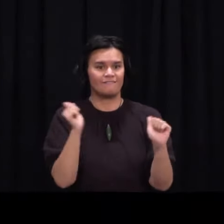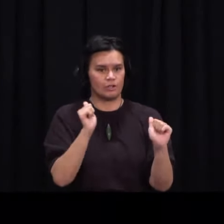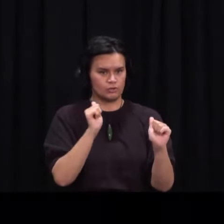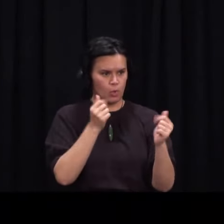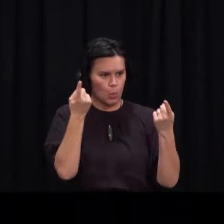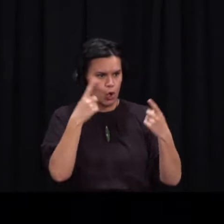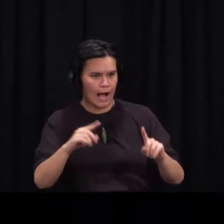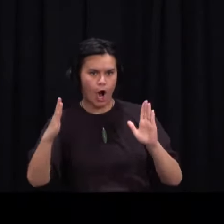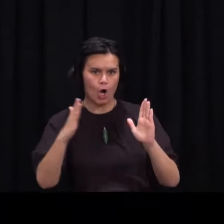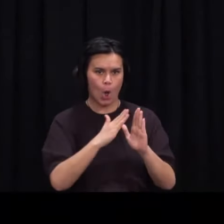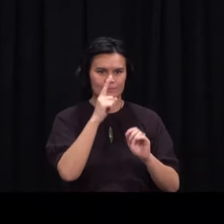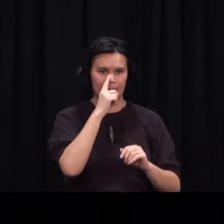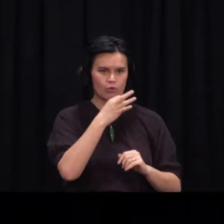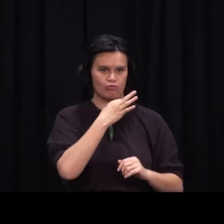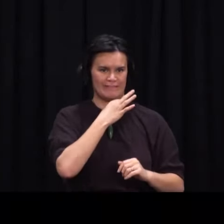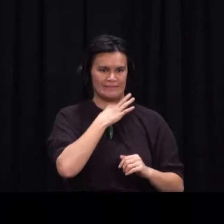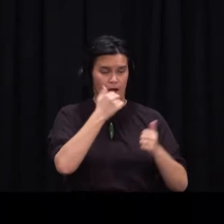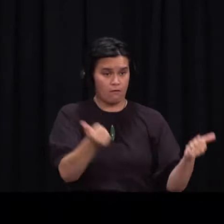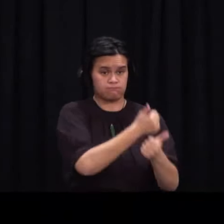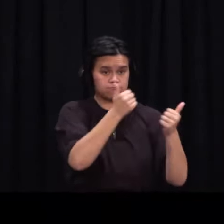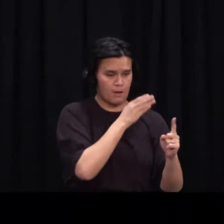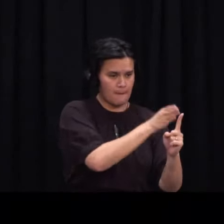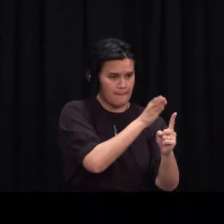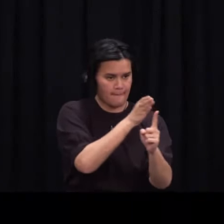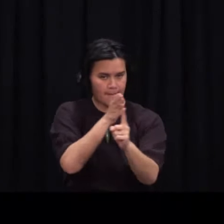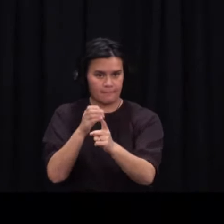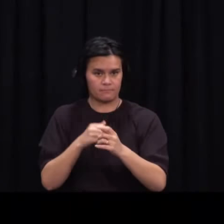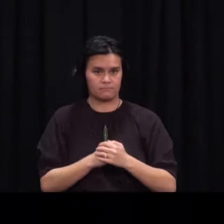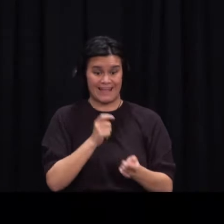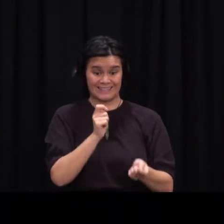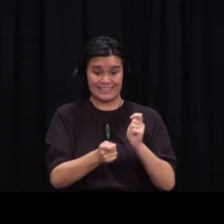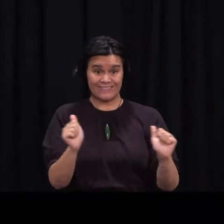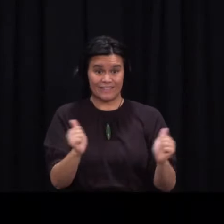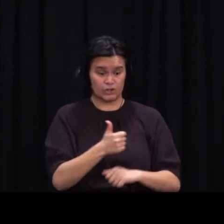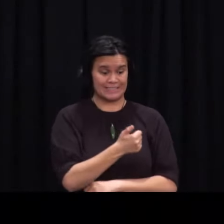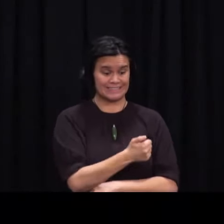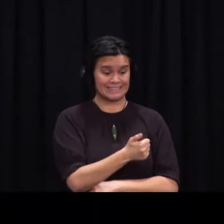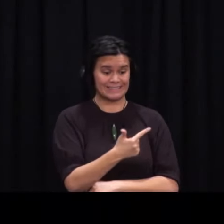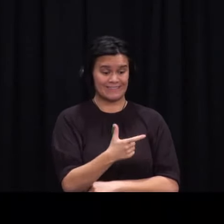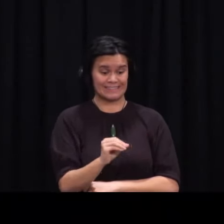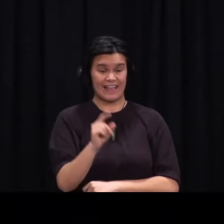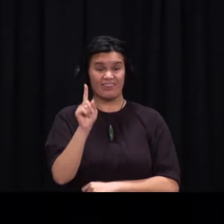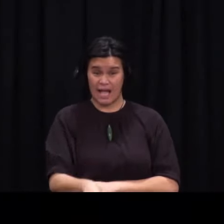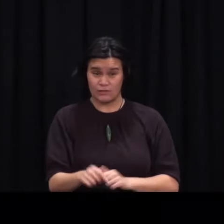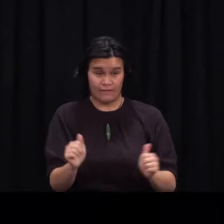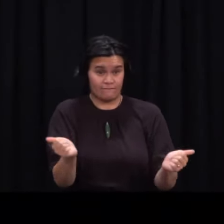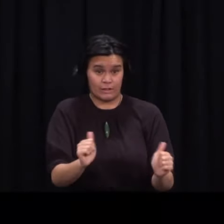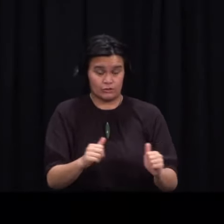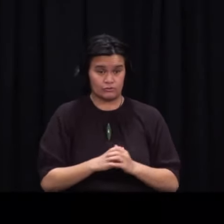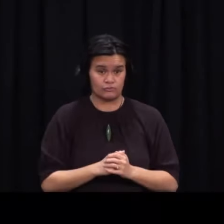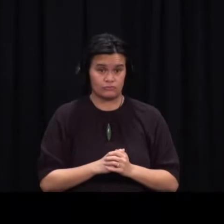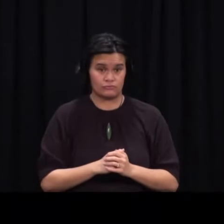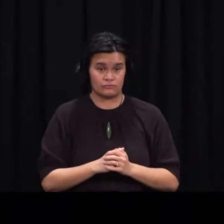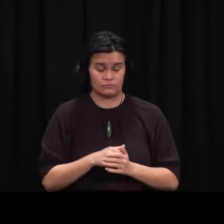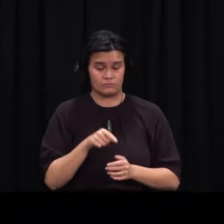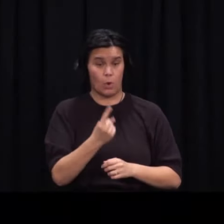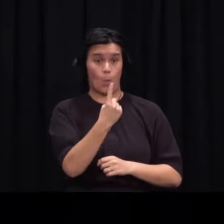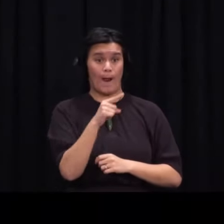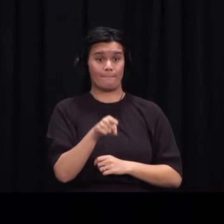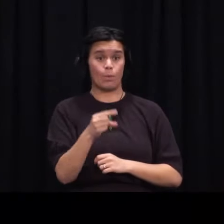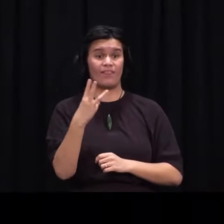39,637 contacts, carried out almost 670,000 tests, administered 1.43 million first doses of the